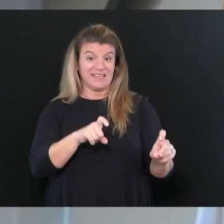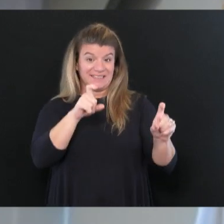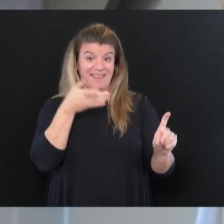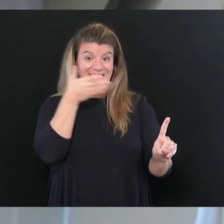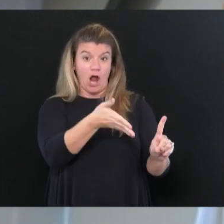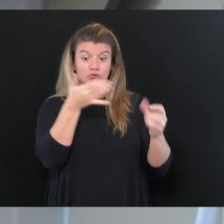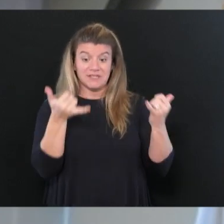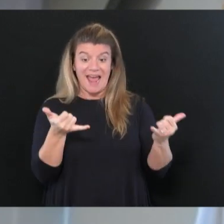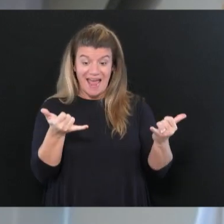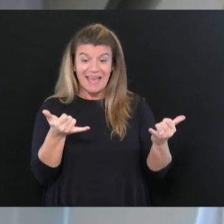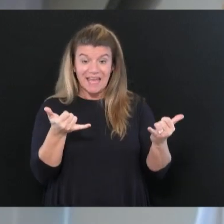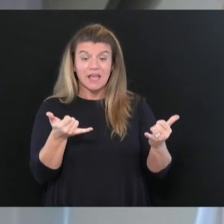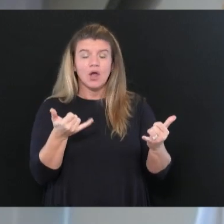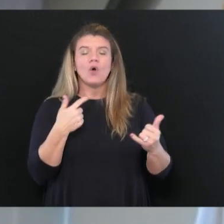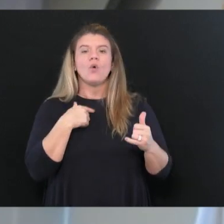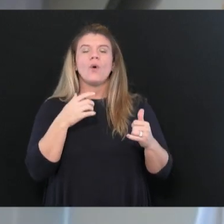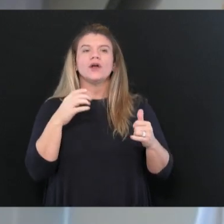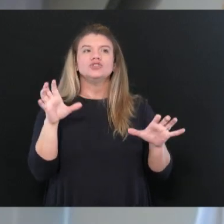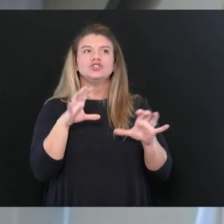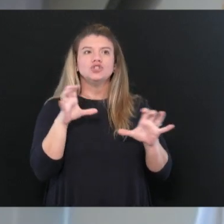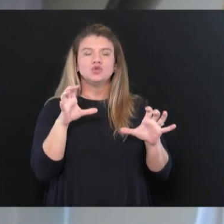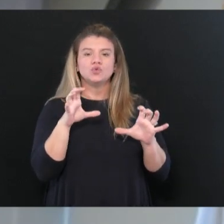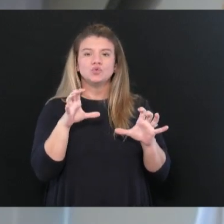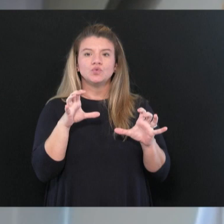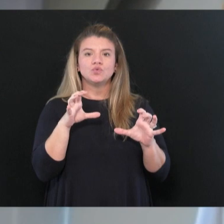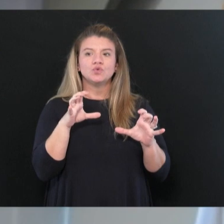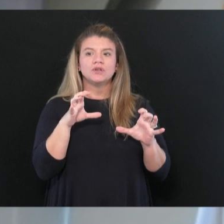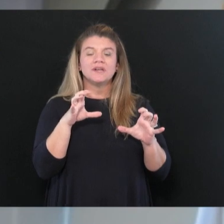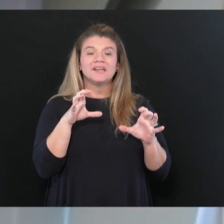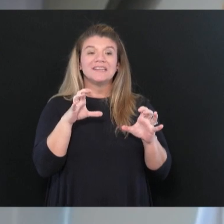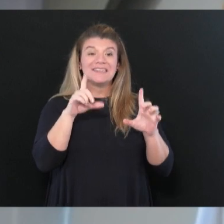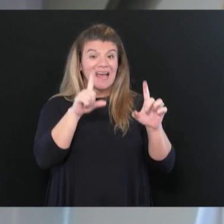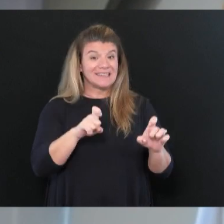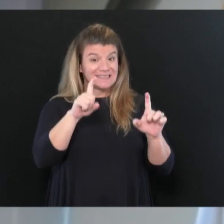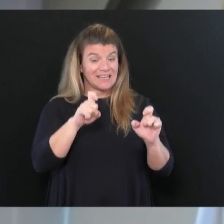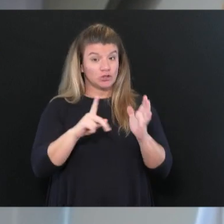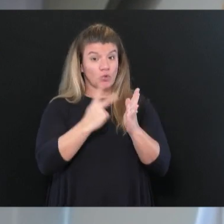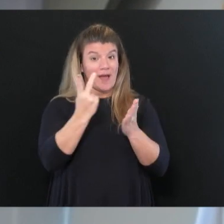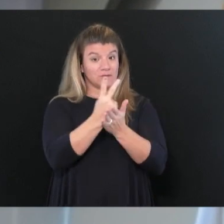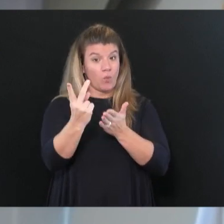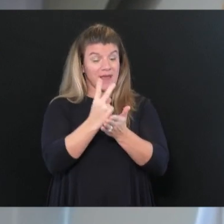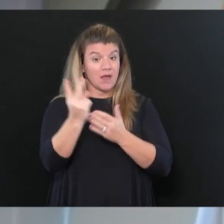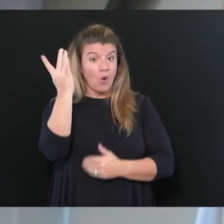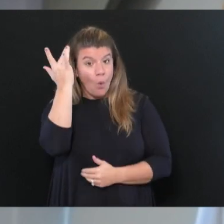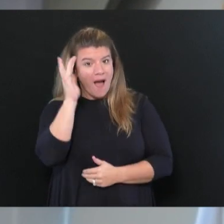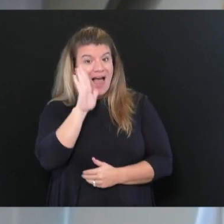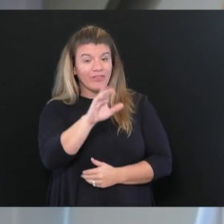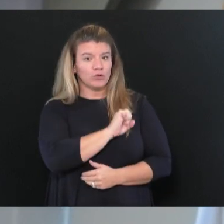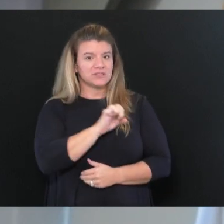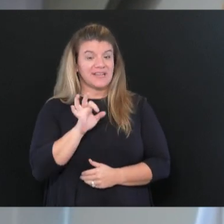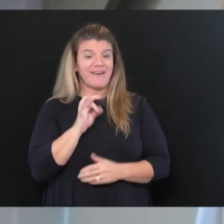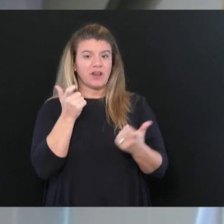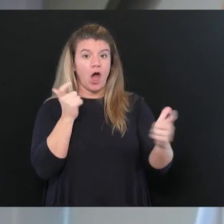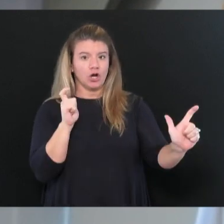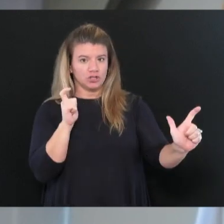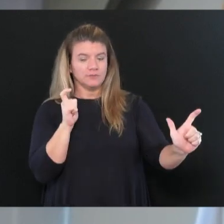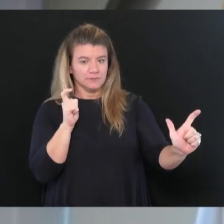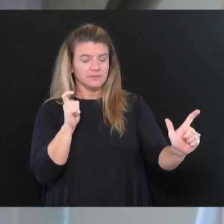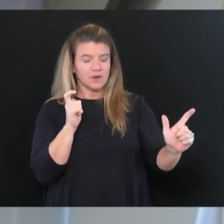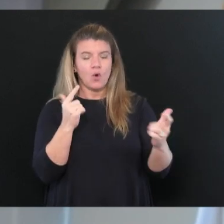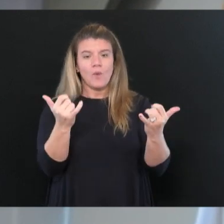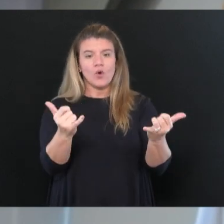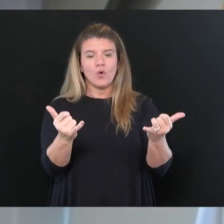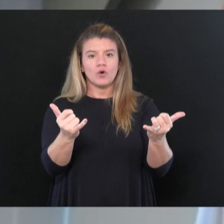Bateman Hospital. We are going to start doing testing twice a week. We do have a large staff there. We are currently